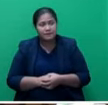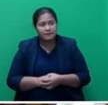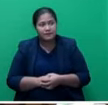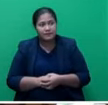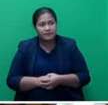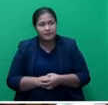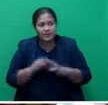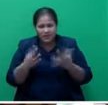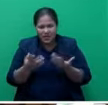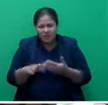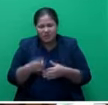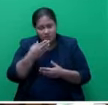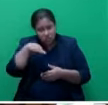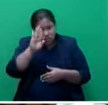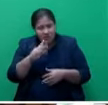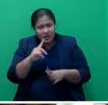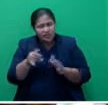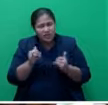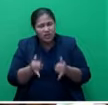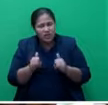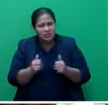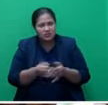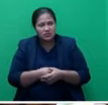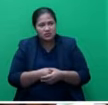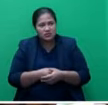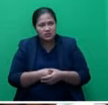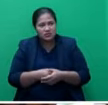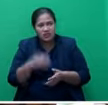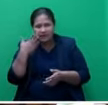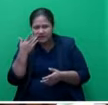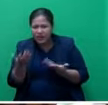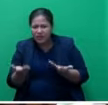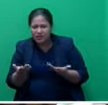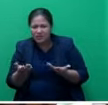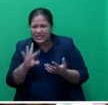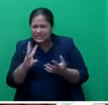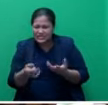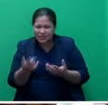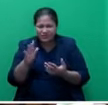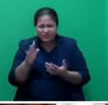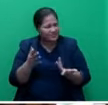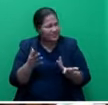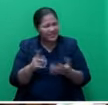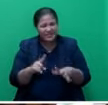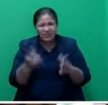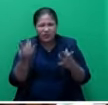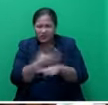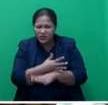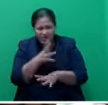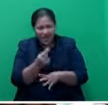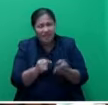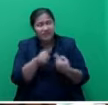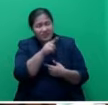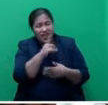Chief Justice found out that there were certain court clerks in Lautoka where evidence, if you've seen, has gone